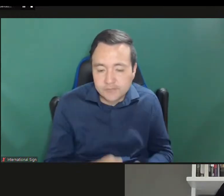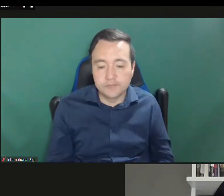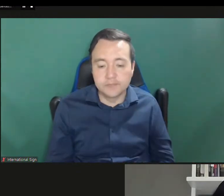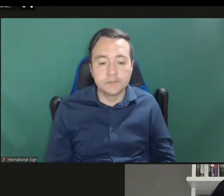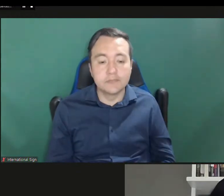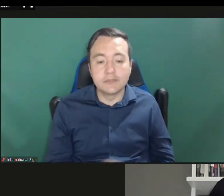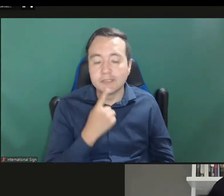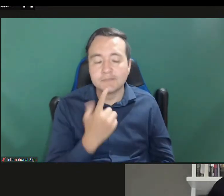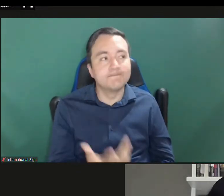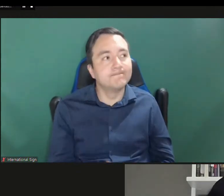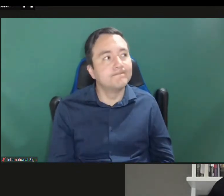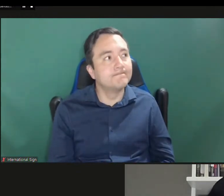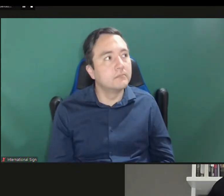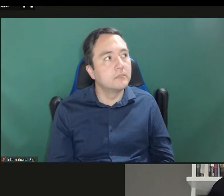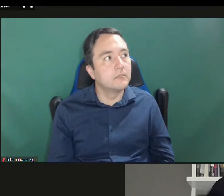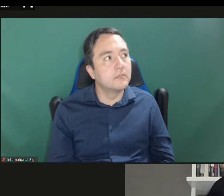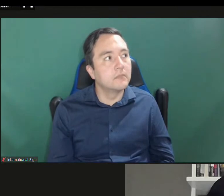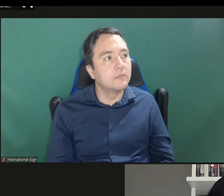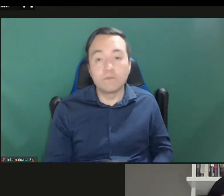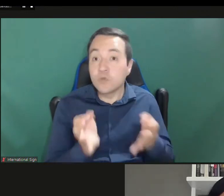First,